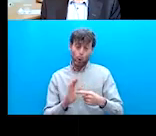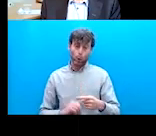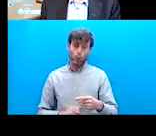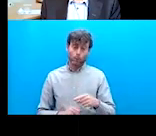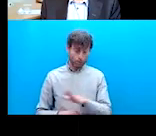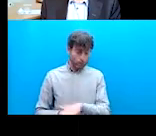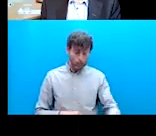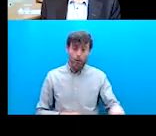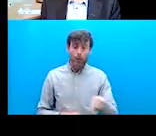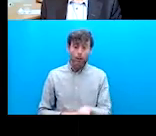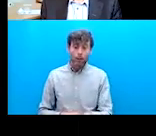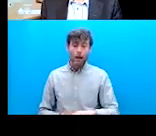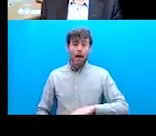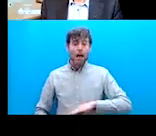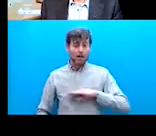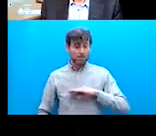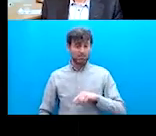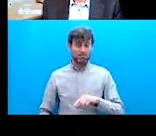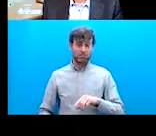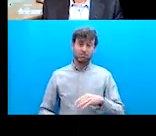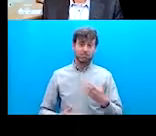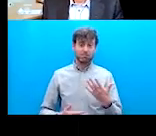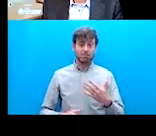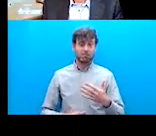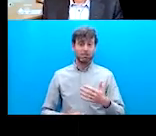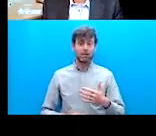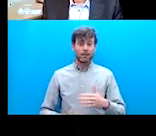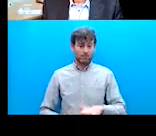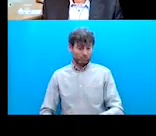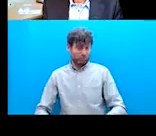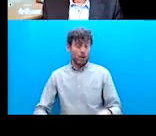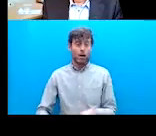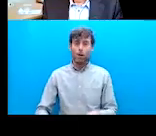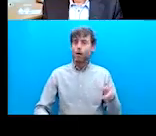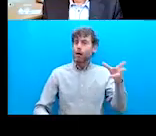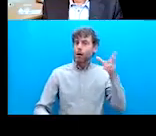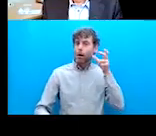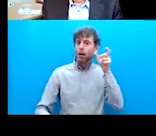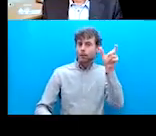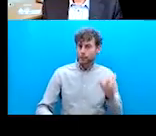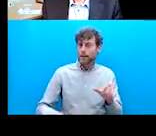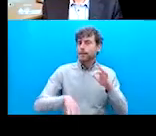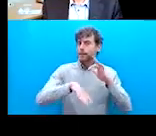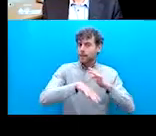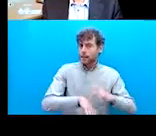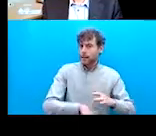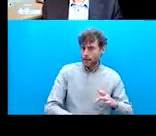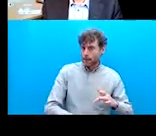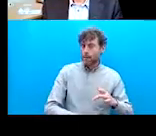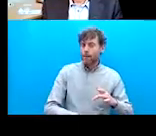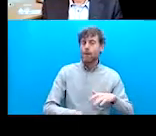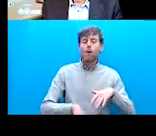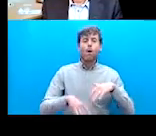that infants are sensitive to lexical semantic relations between words or other perceptual stimuli starting